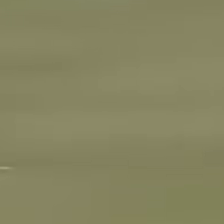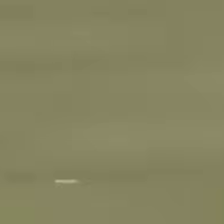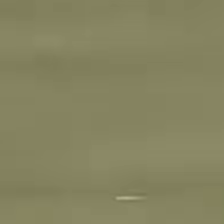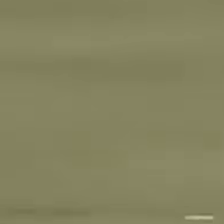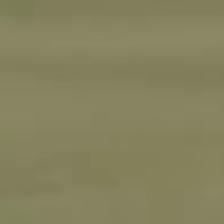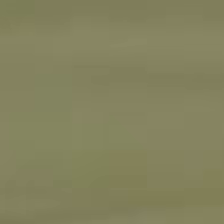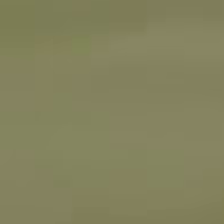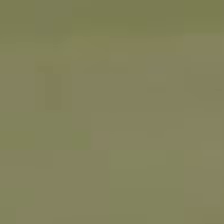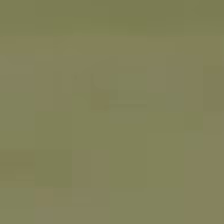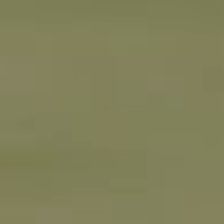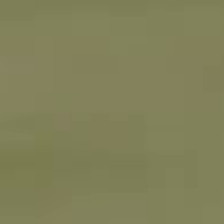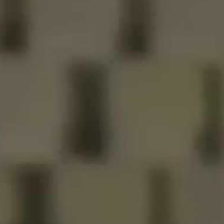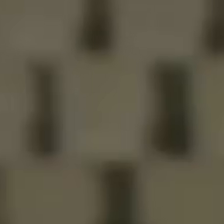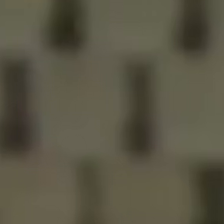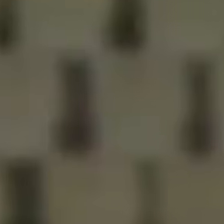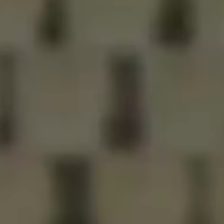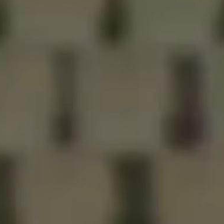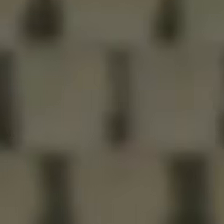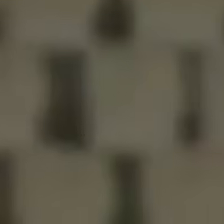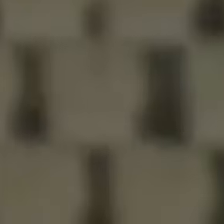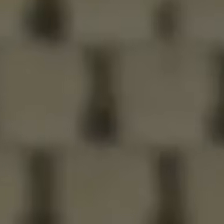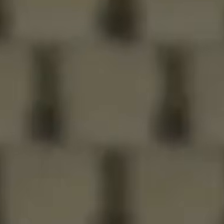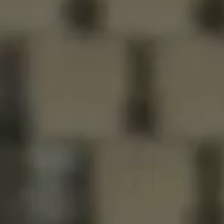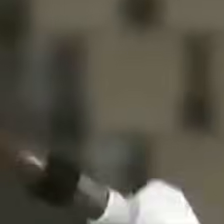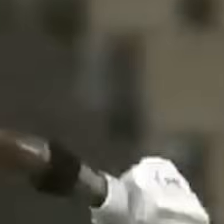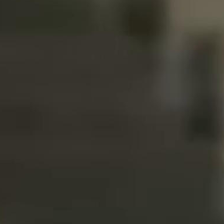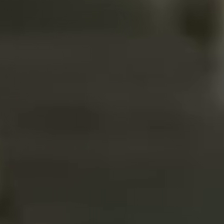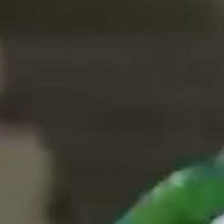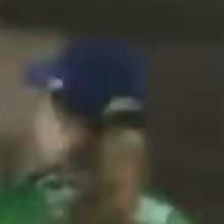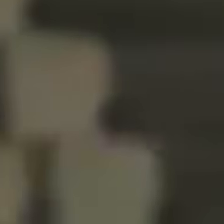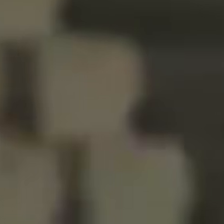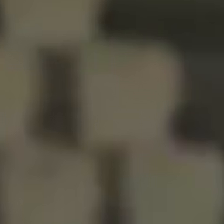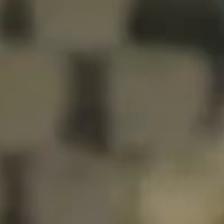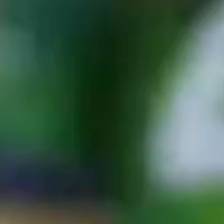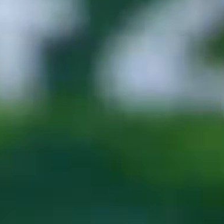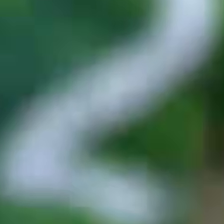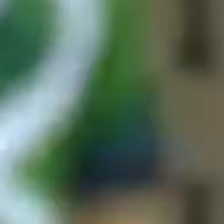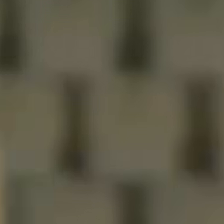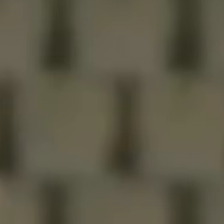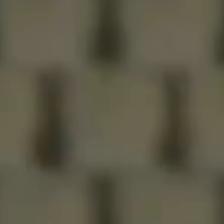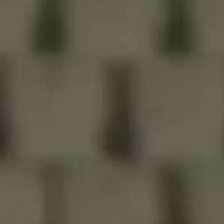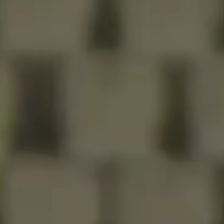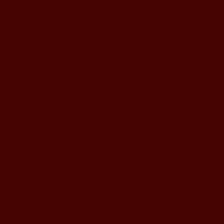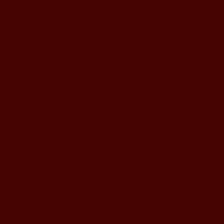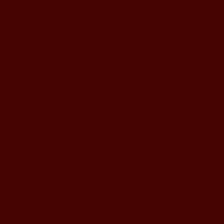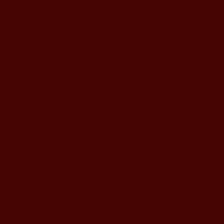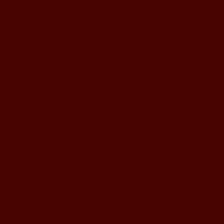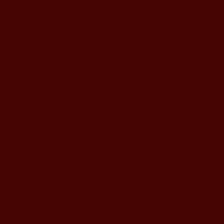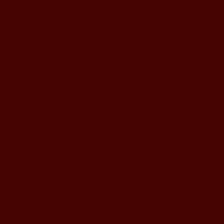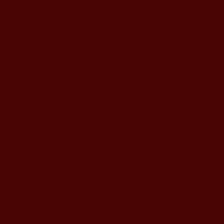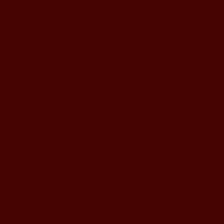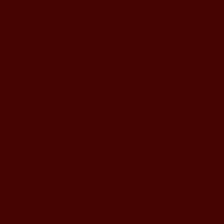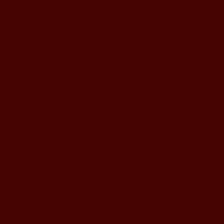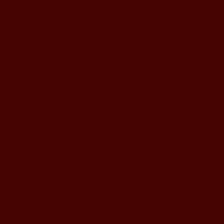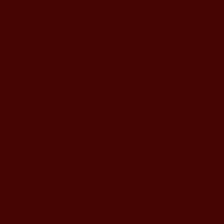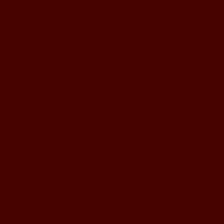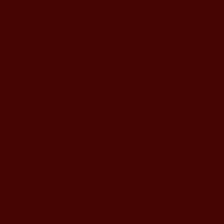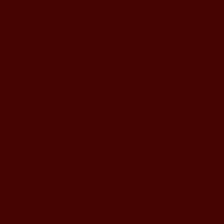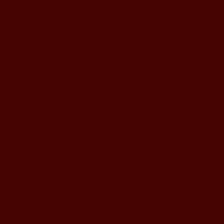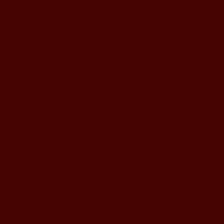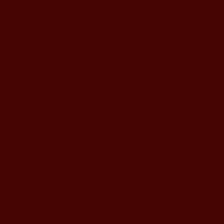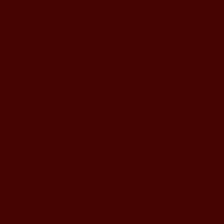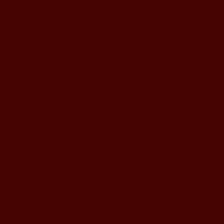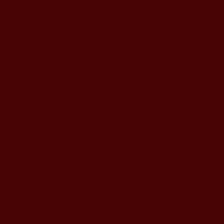2024, honoured with this accolade reflecting her dominance in the T20 format. The other women ODI nominees are